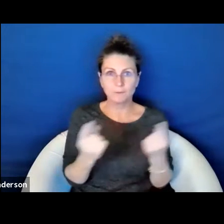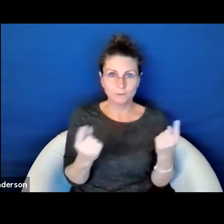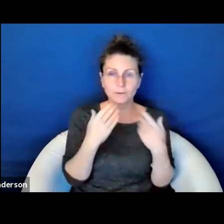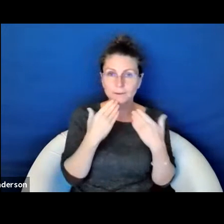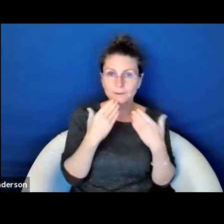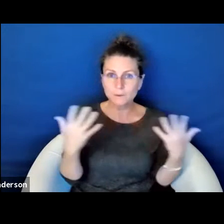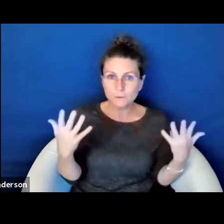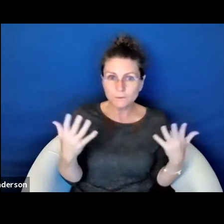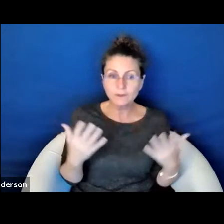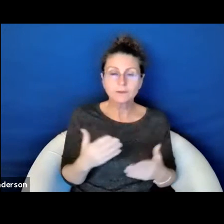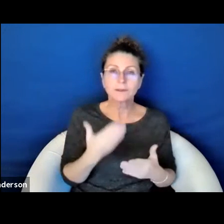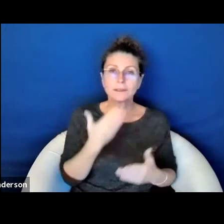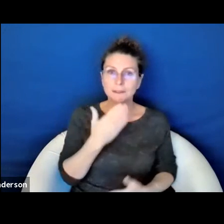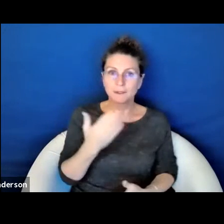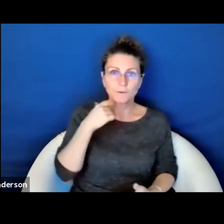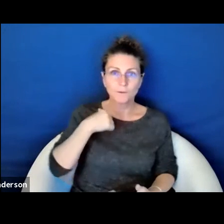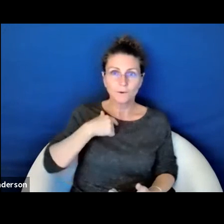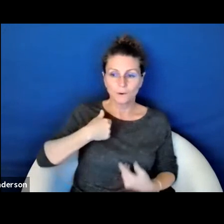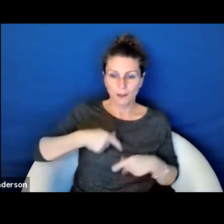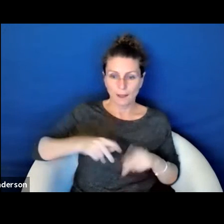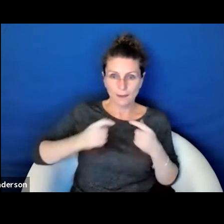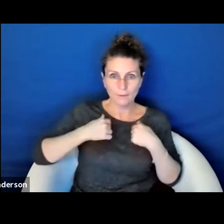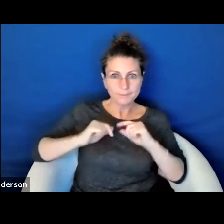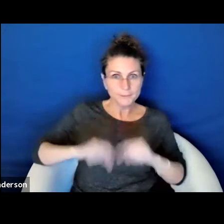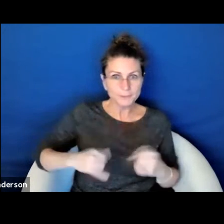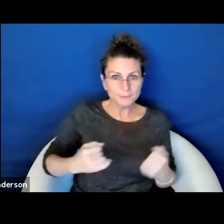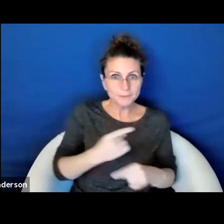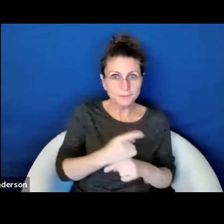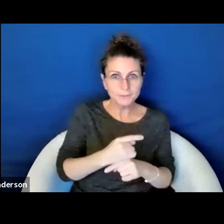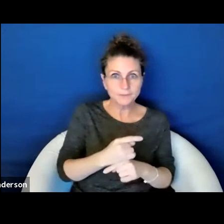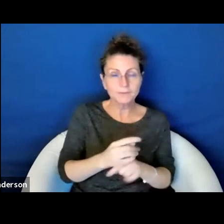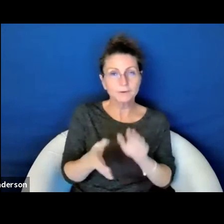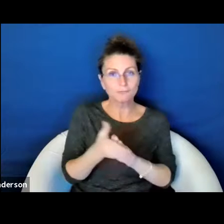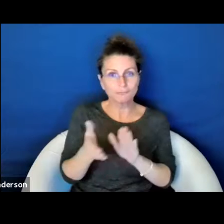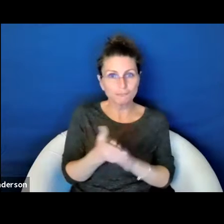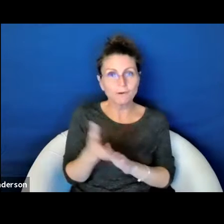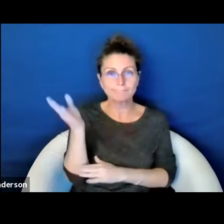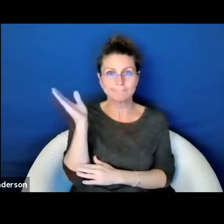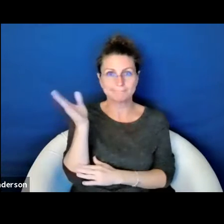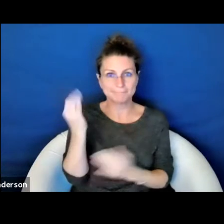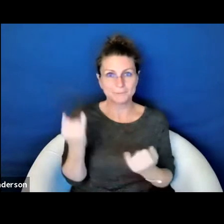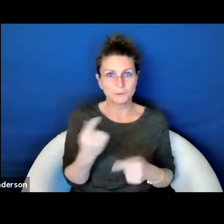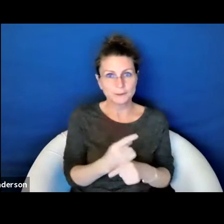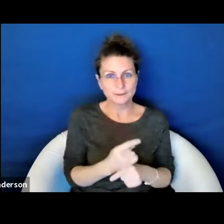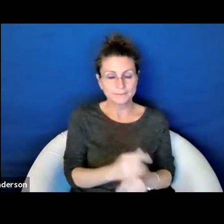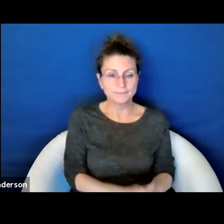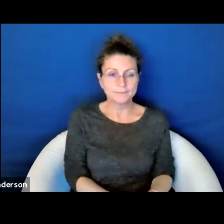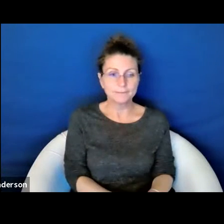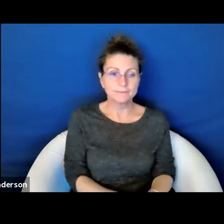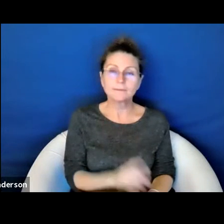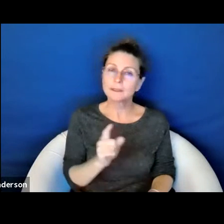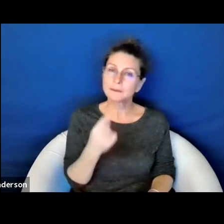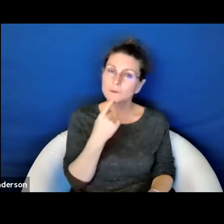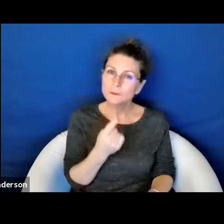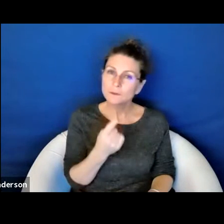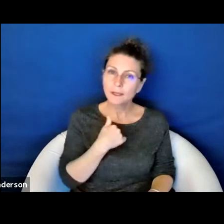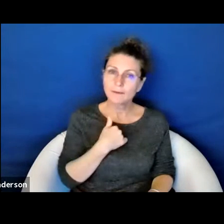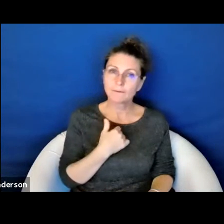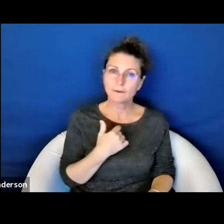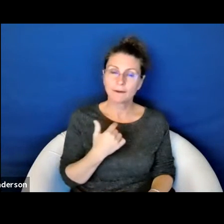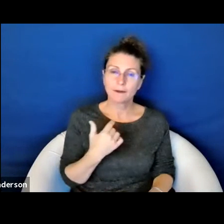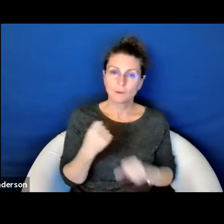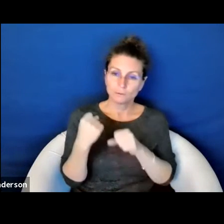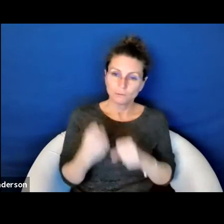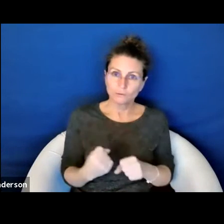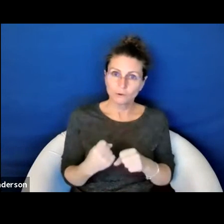you for having me with you with this session today. I must say that I have a very special connection